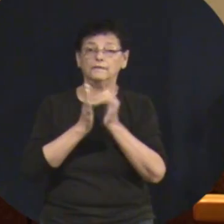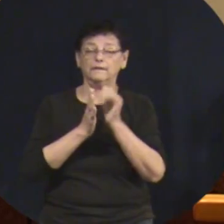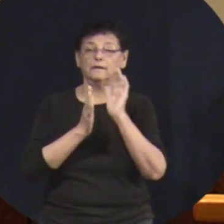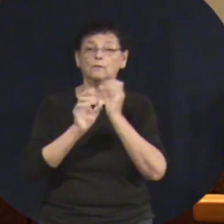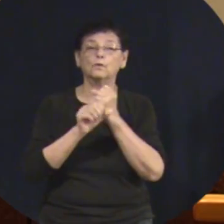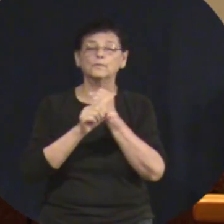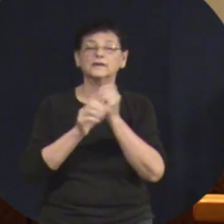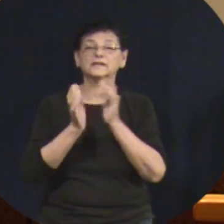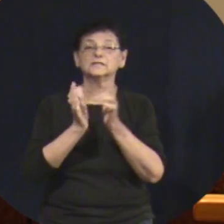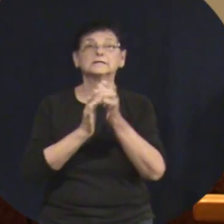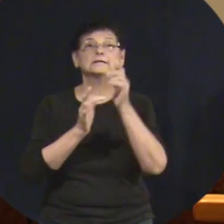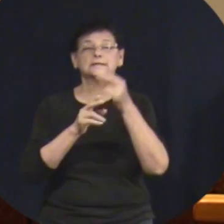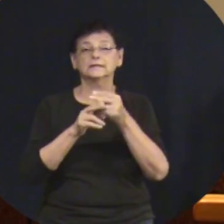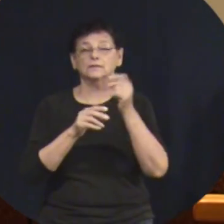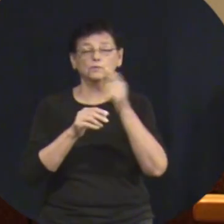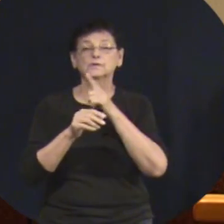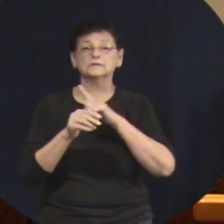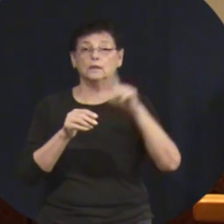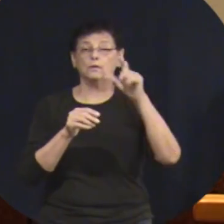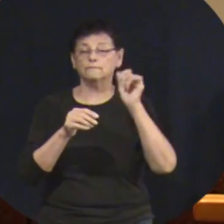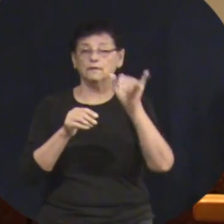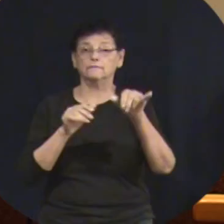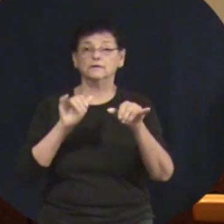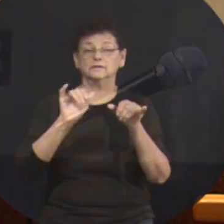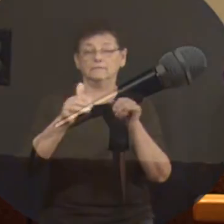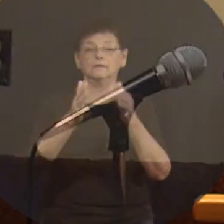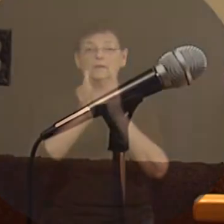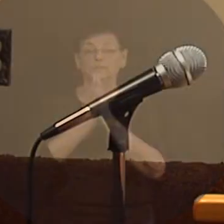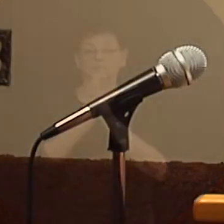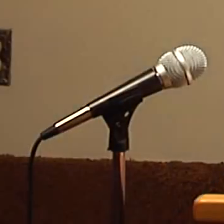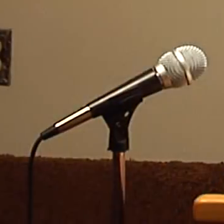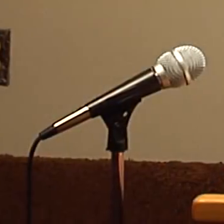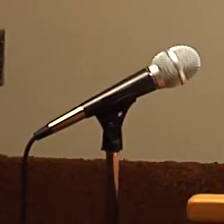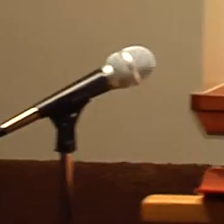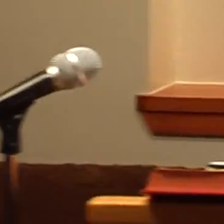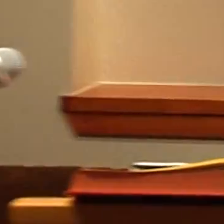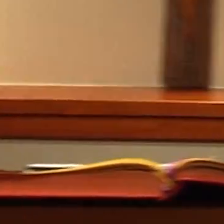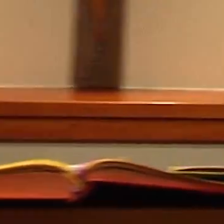that we make in Jesus' name, who is Lord, forever and ever.